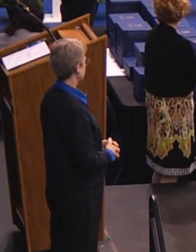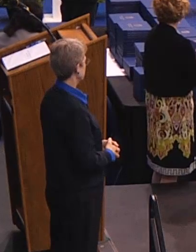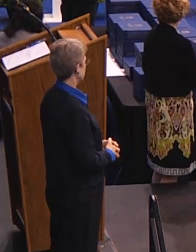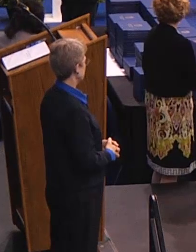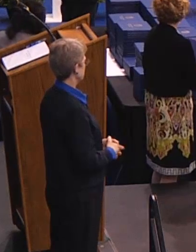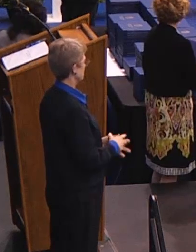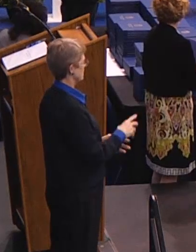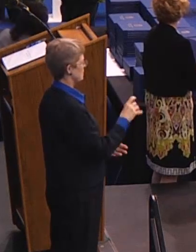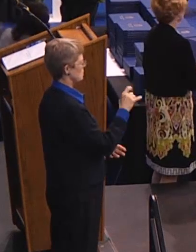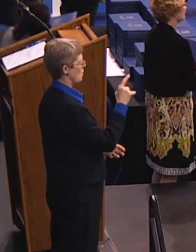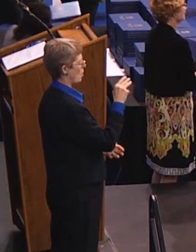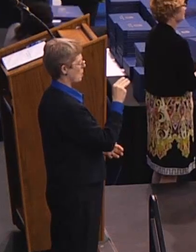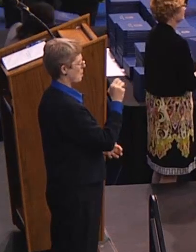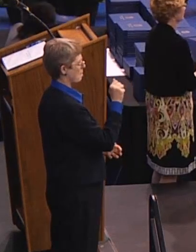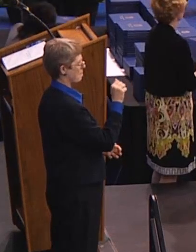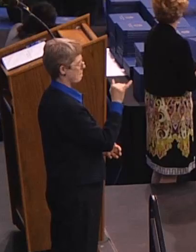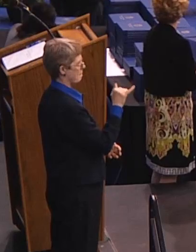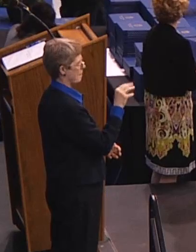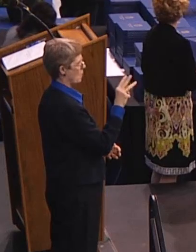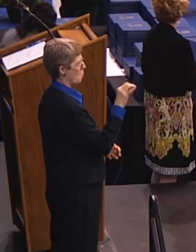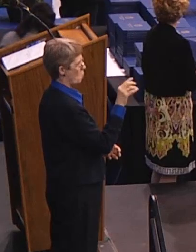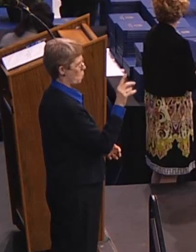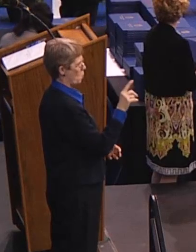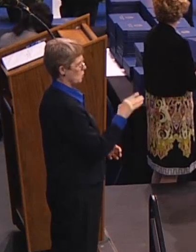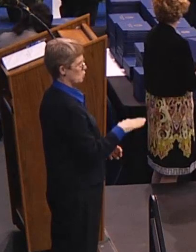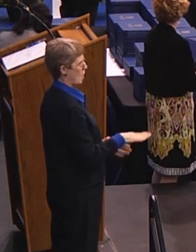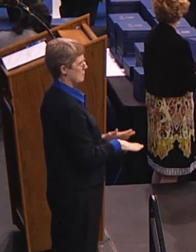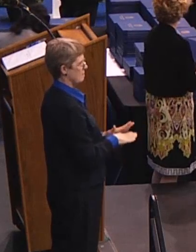Dollar Mae Wood, child development, magna cum laude.